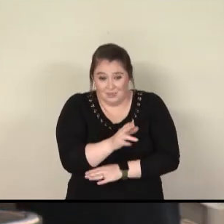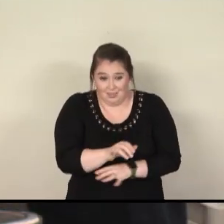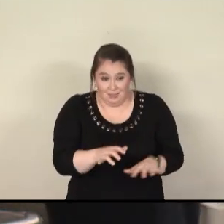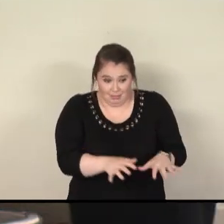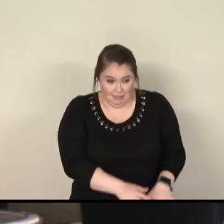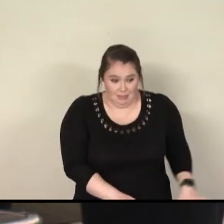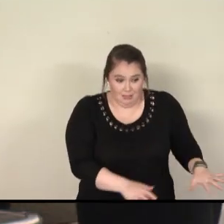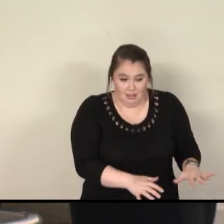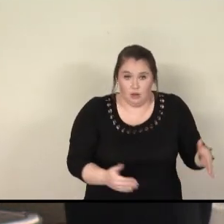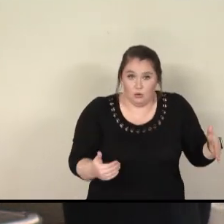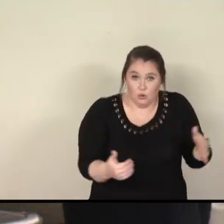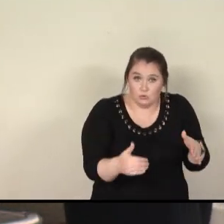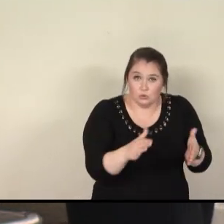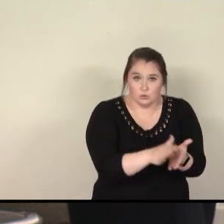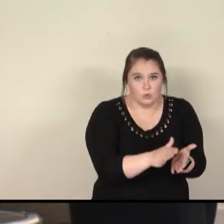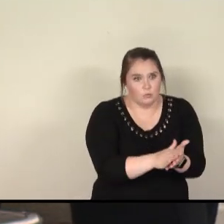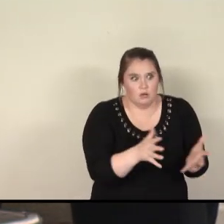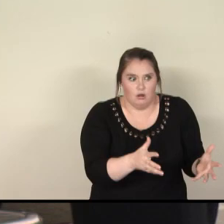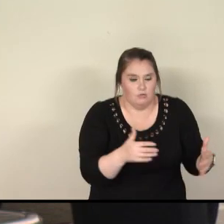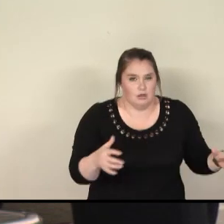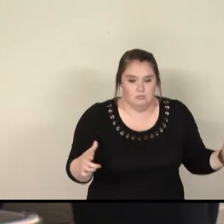land next door.